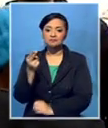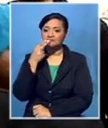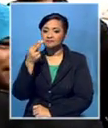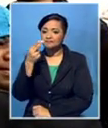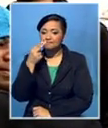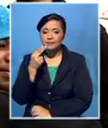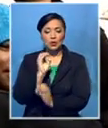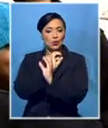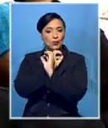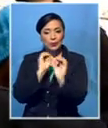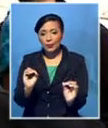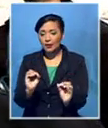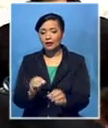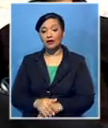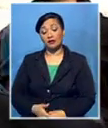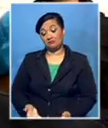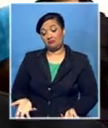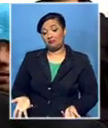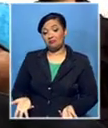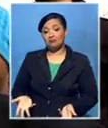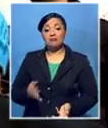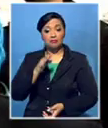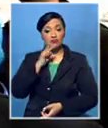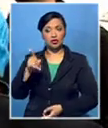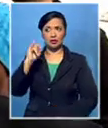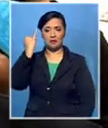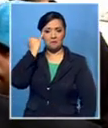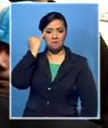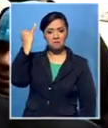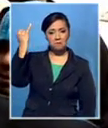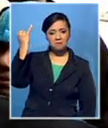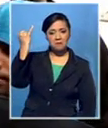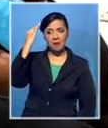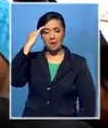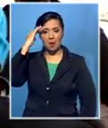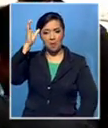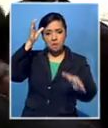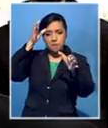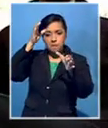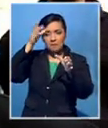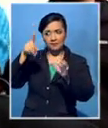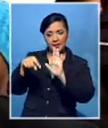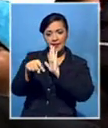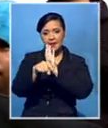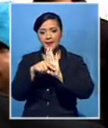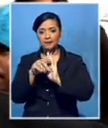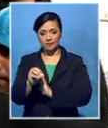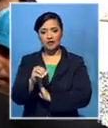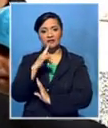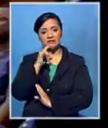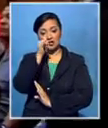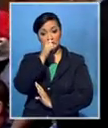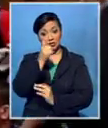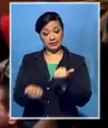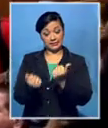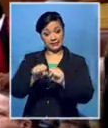smoke. And, he's intelligent enough to realize that there must be consequences and there must be a so-called criminal